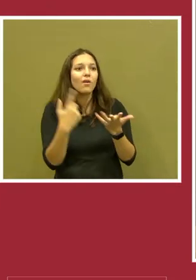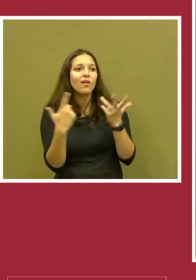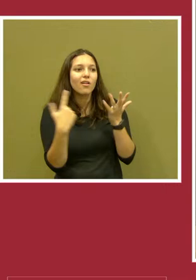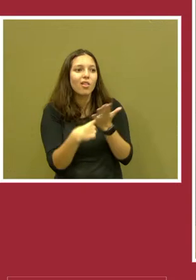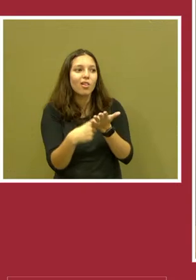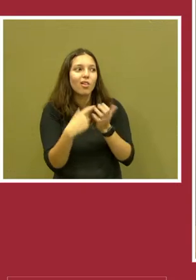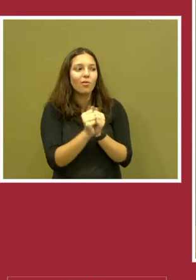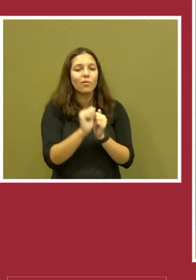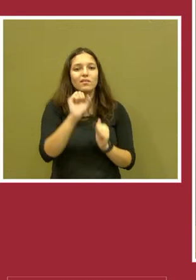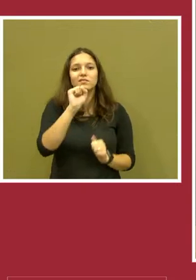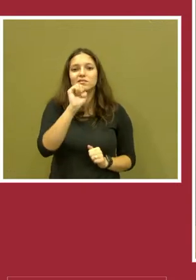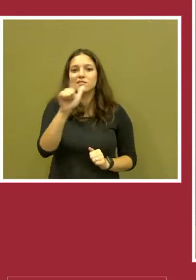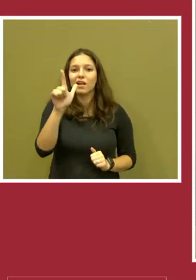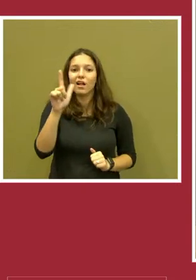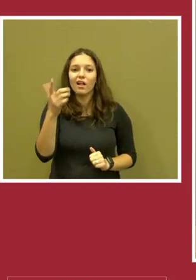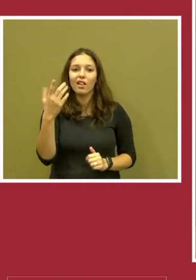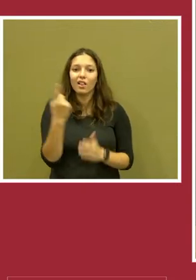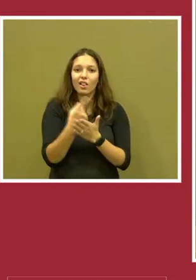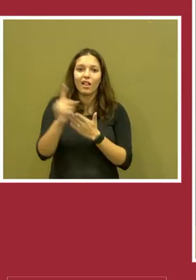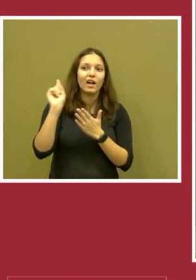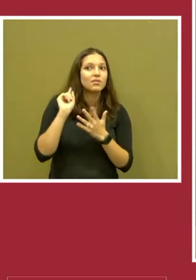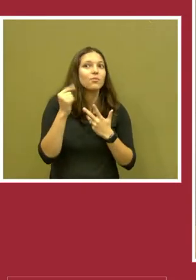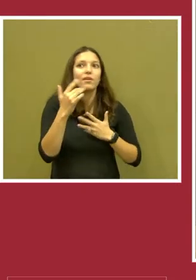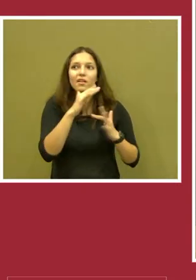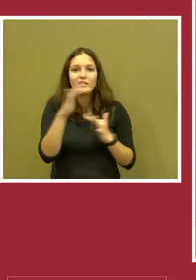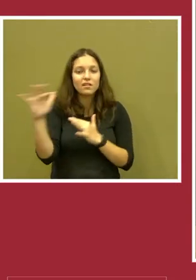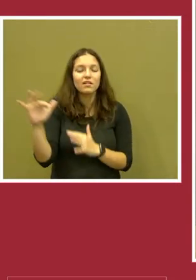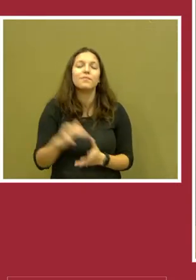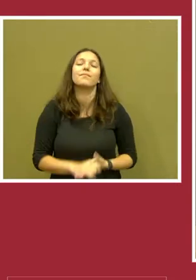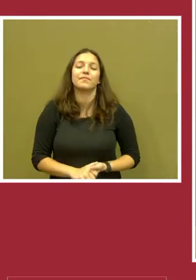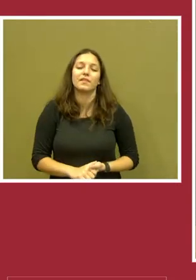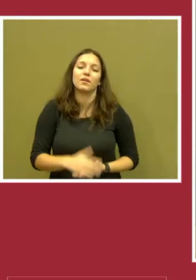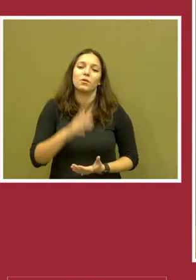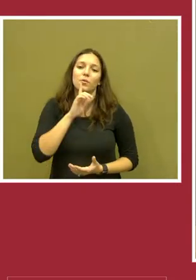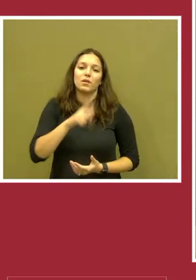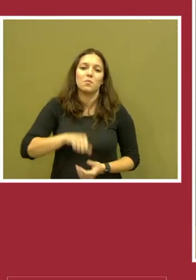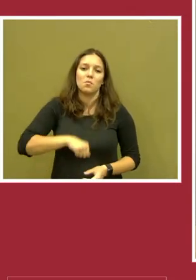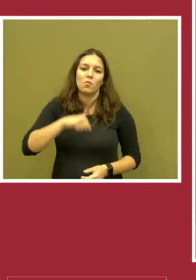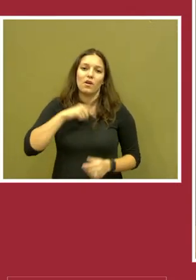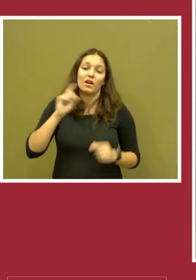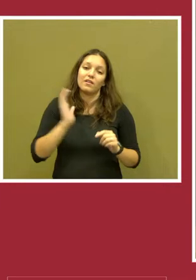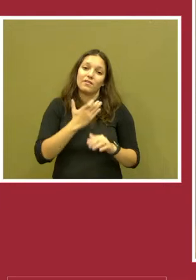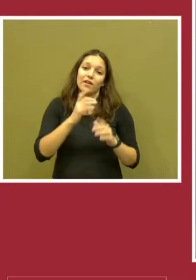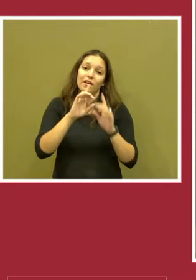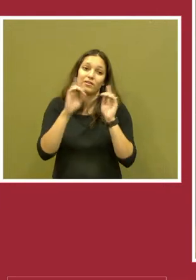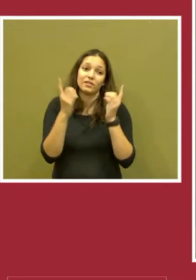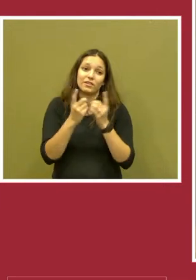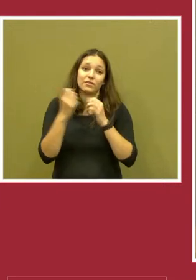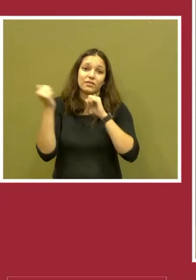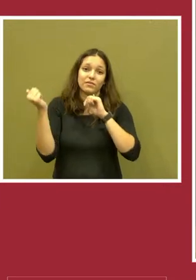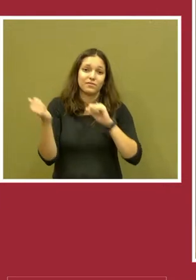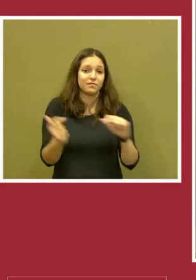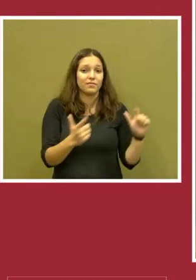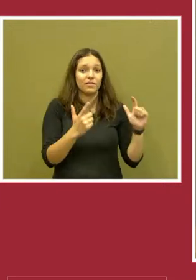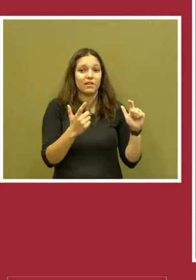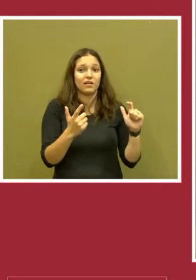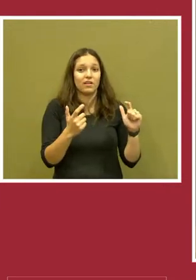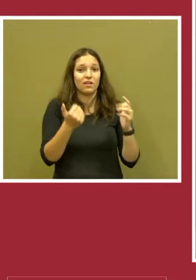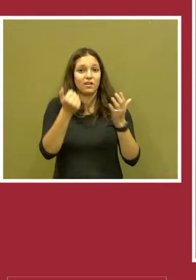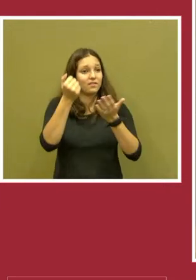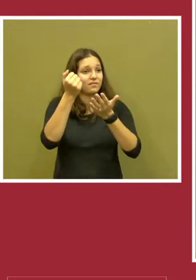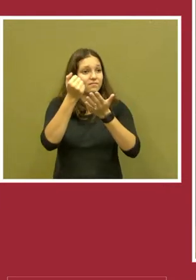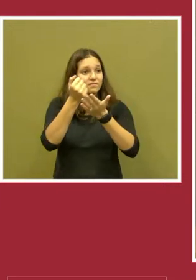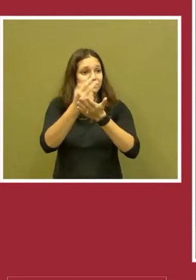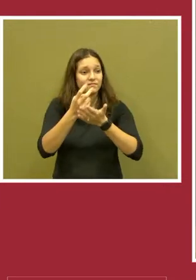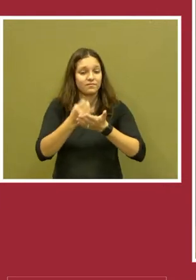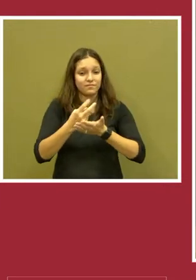week, da-da-da-da-da. And so just really proud of our district for all of the ALOs that we authorize.